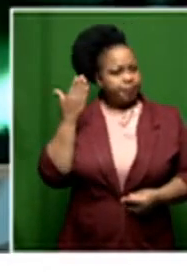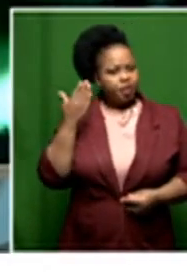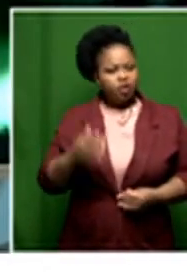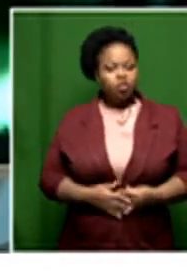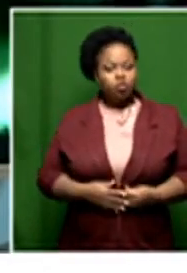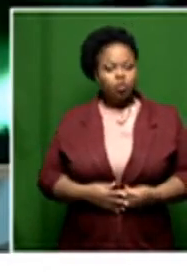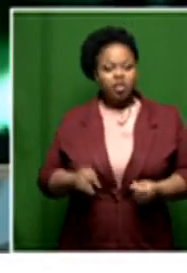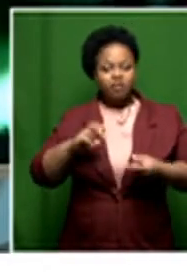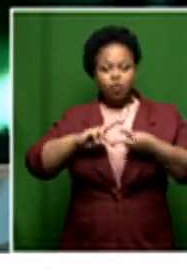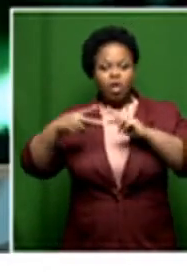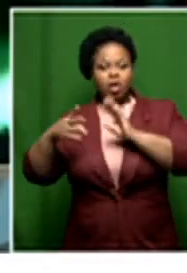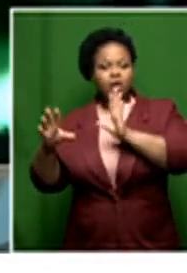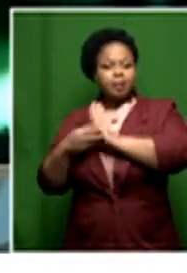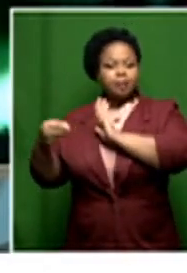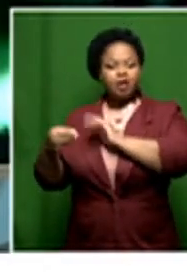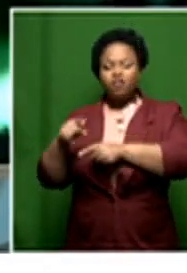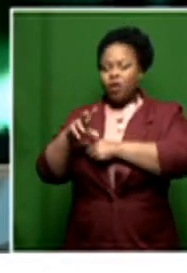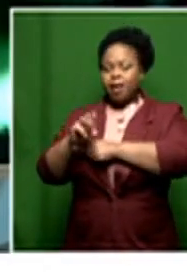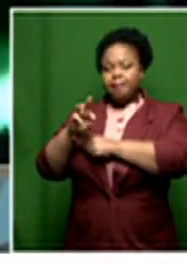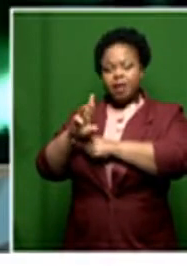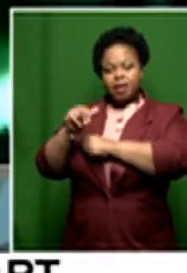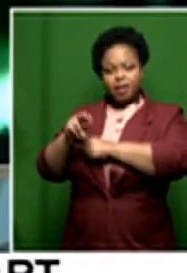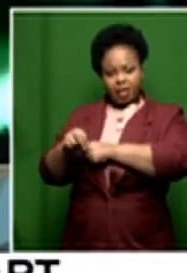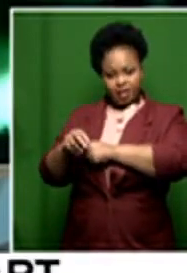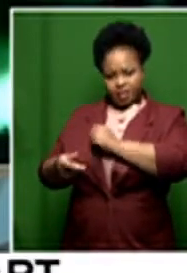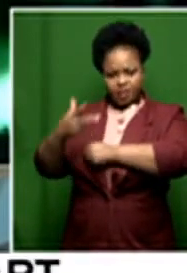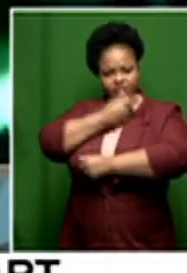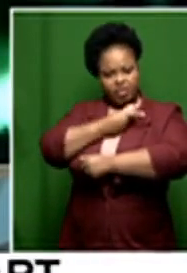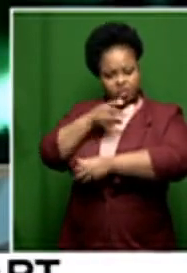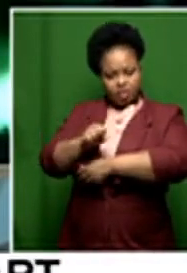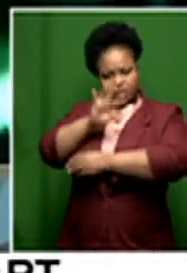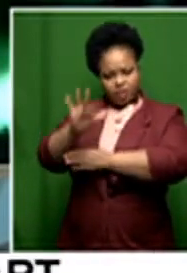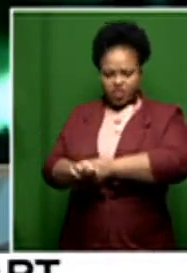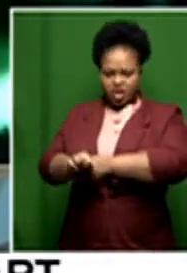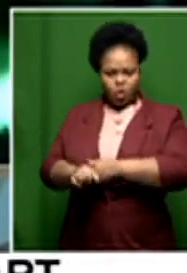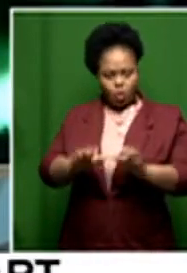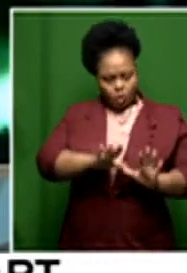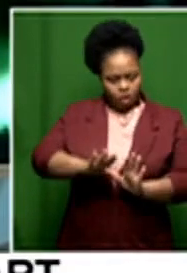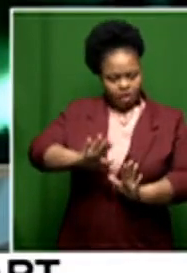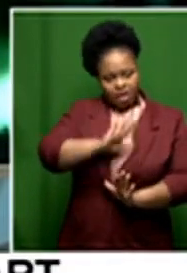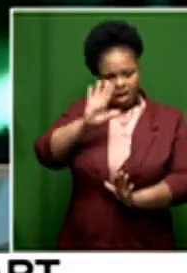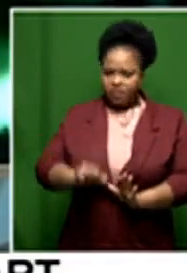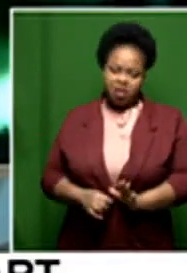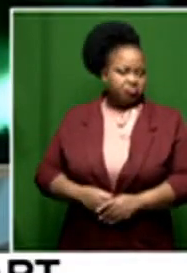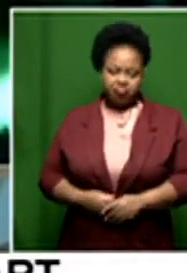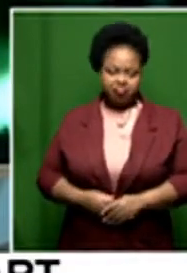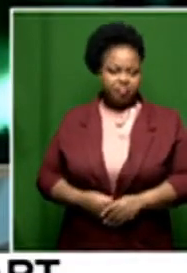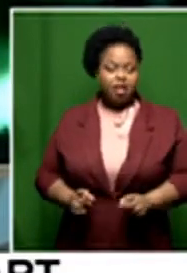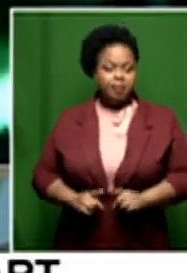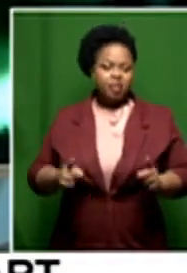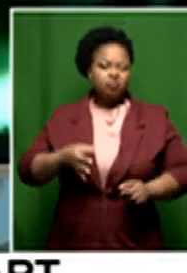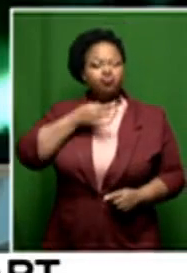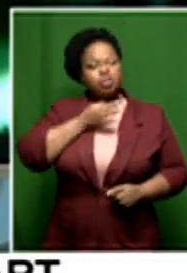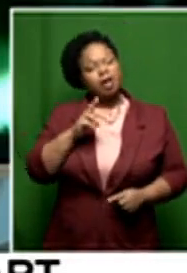by doing mRNA vaccines in South Africa and in all of Africa, as a matter of fact. Other